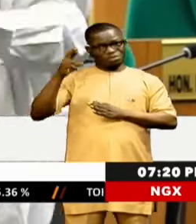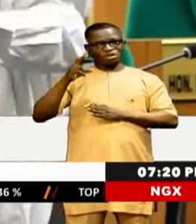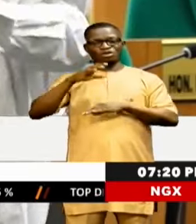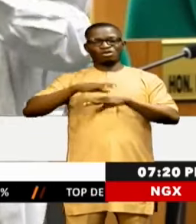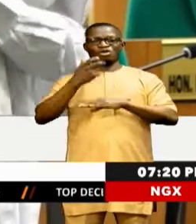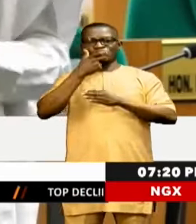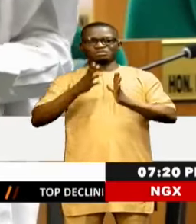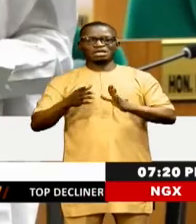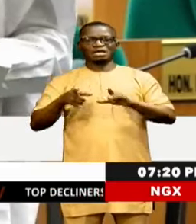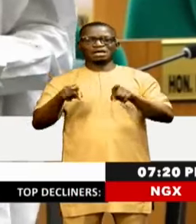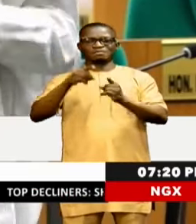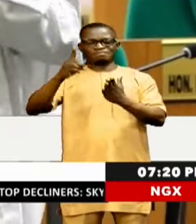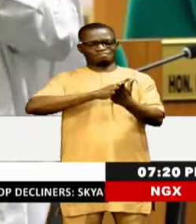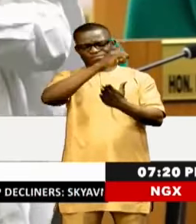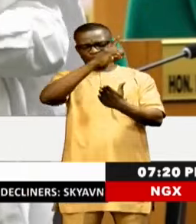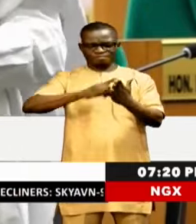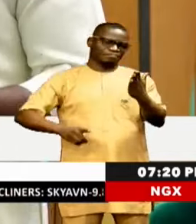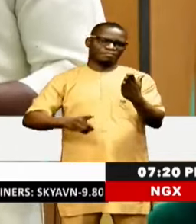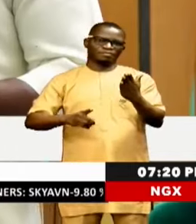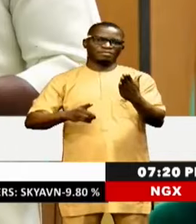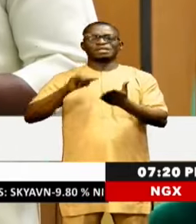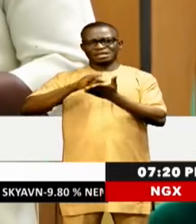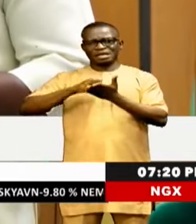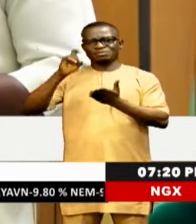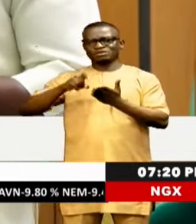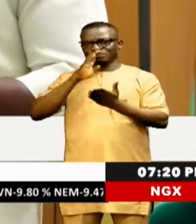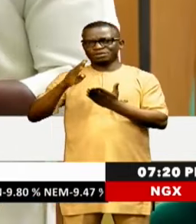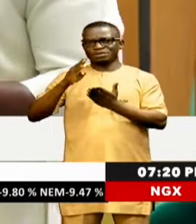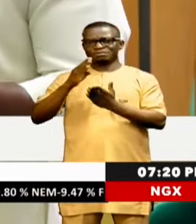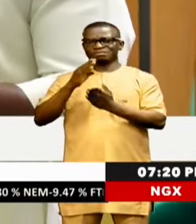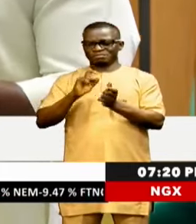as a discriminatory subordination that should be corrected.